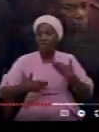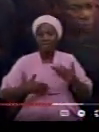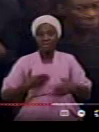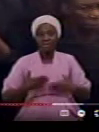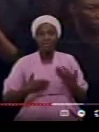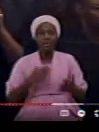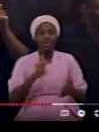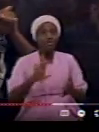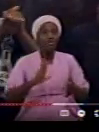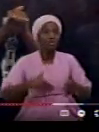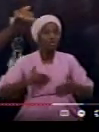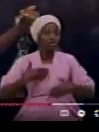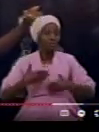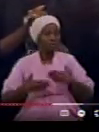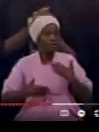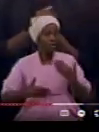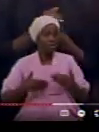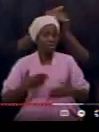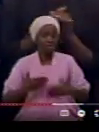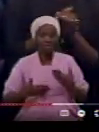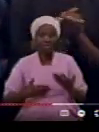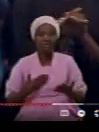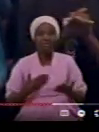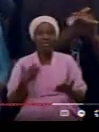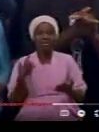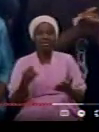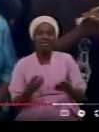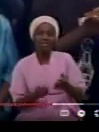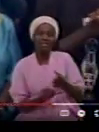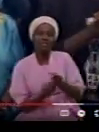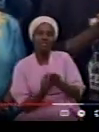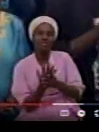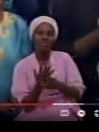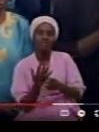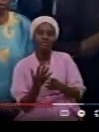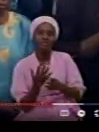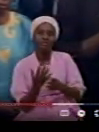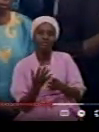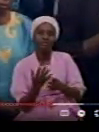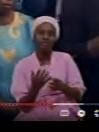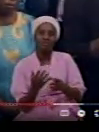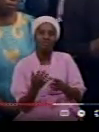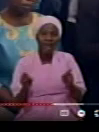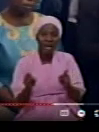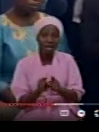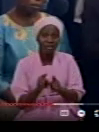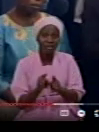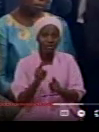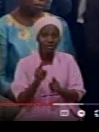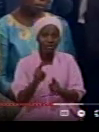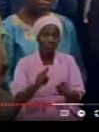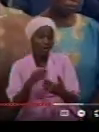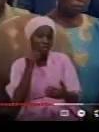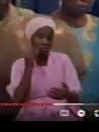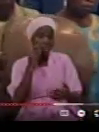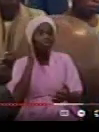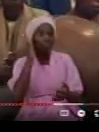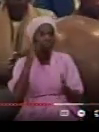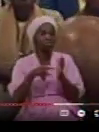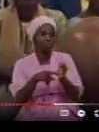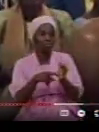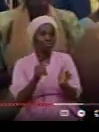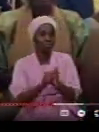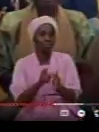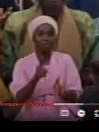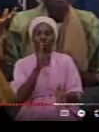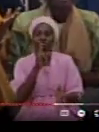your joy, the spring under your feet as you go back home will show that you really